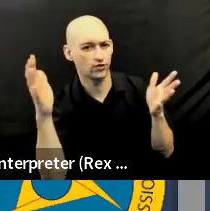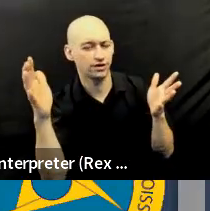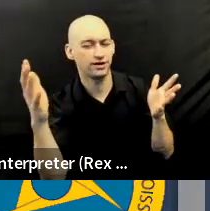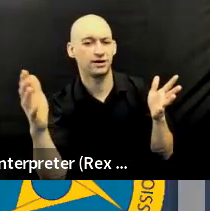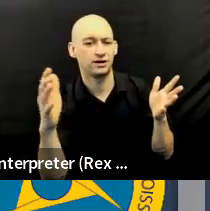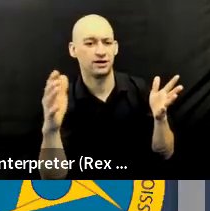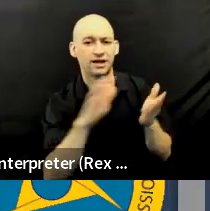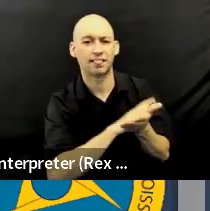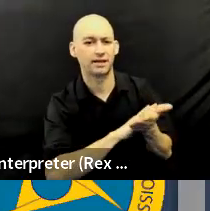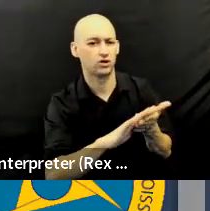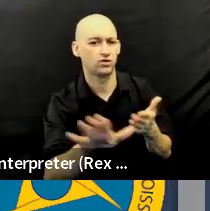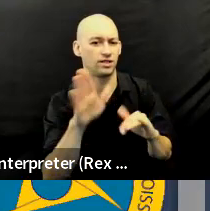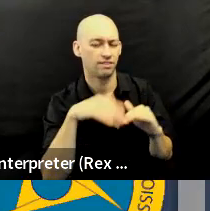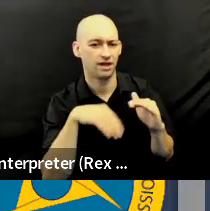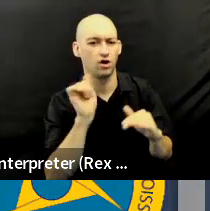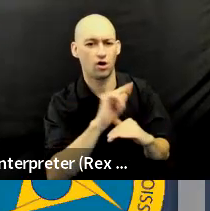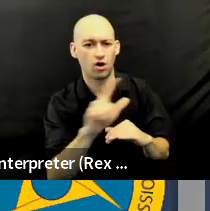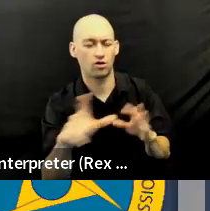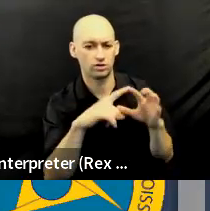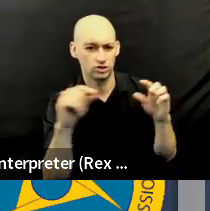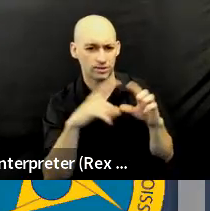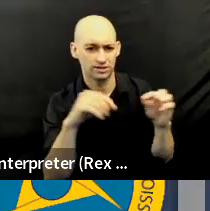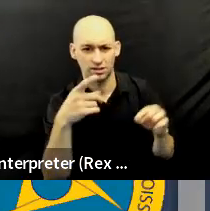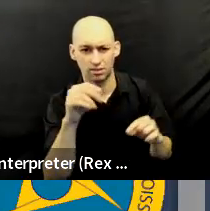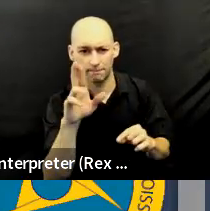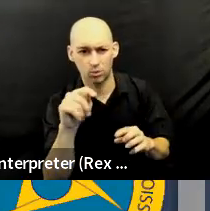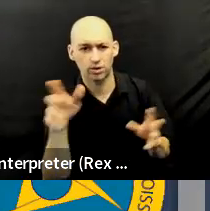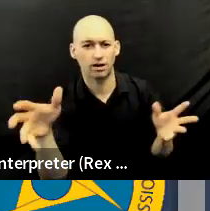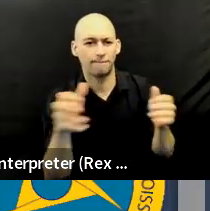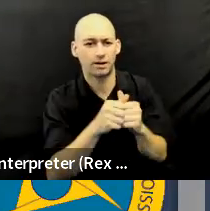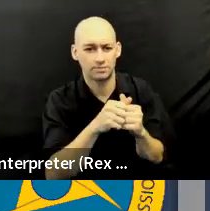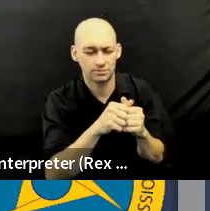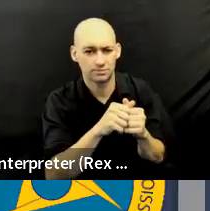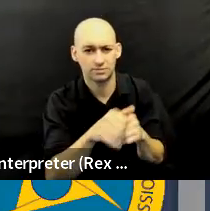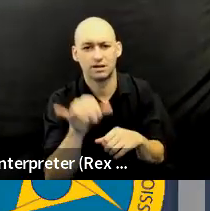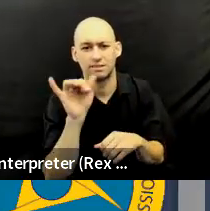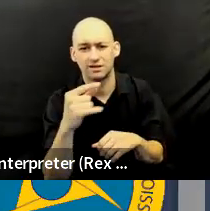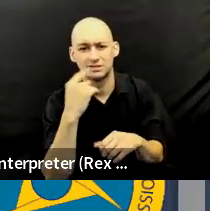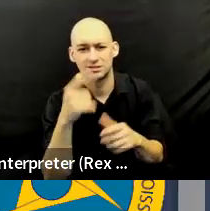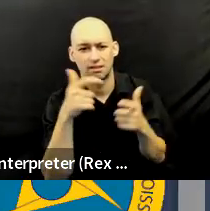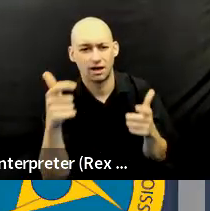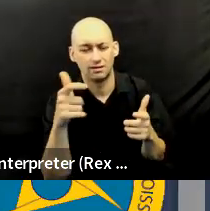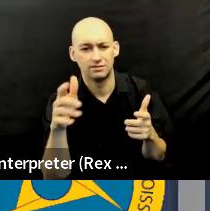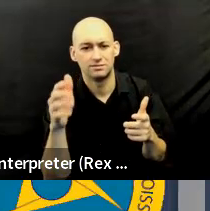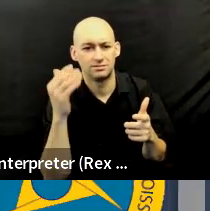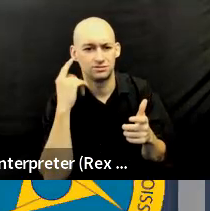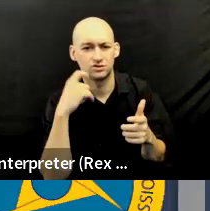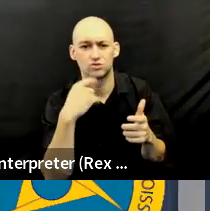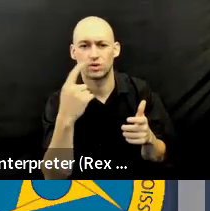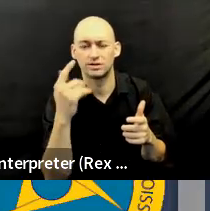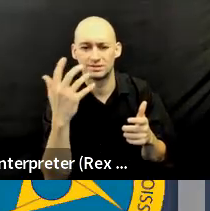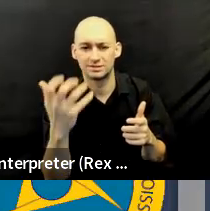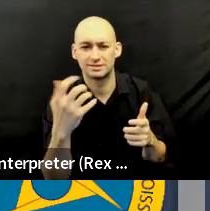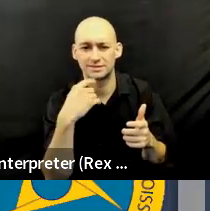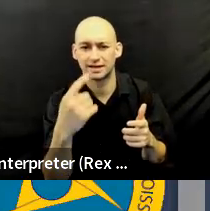are cleaner than all of Japan's ports combined, that says a lot. And I just want to highlight,